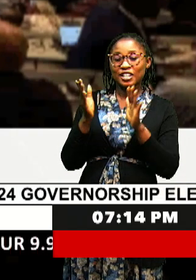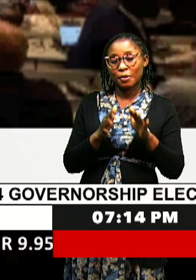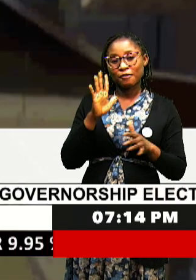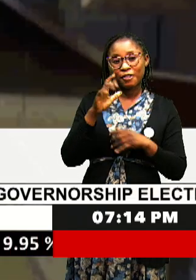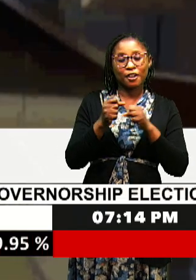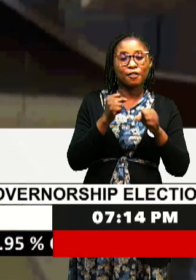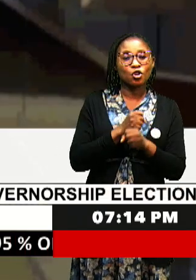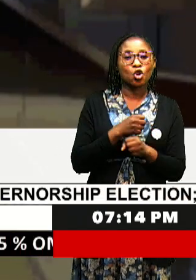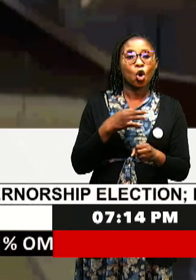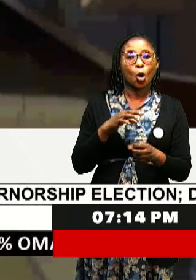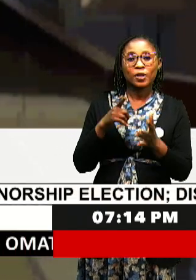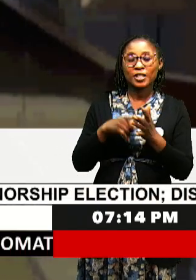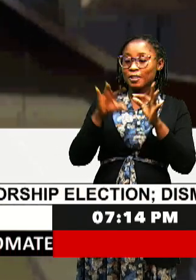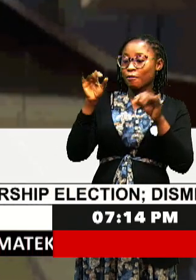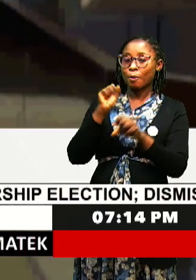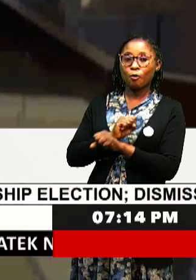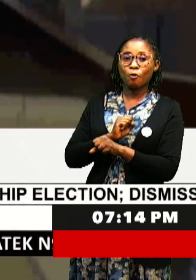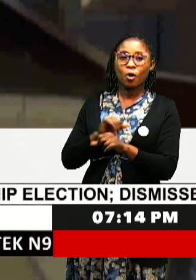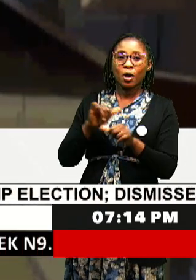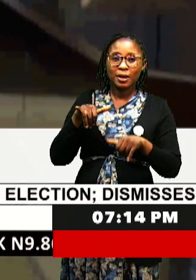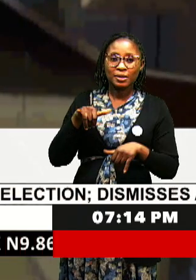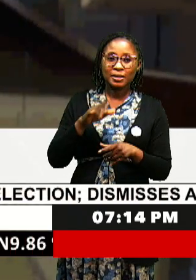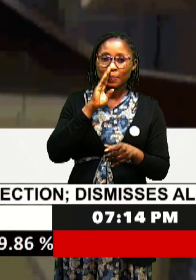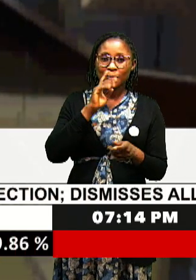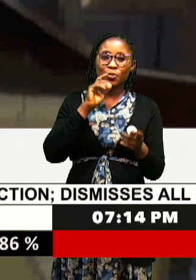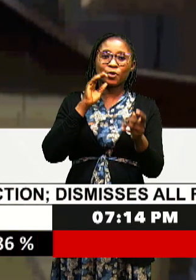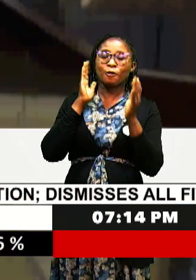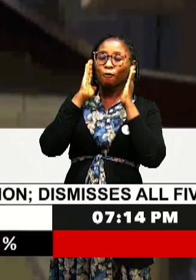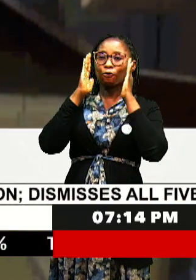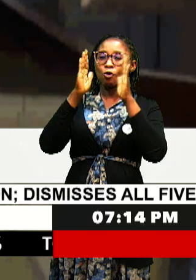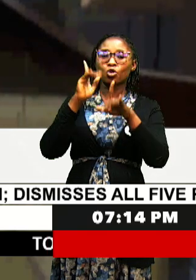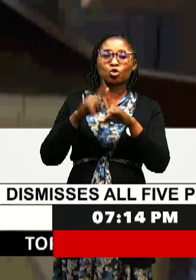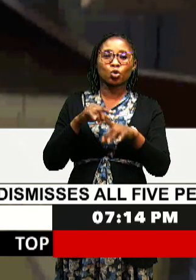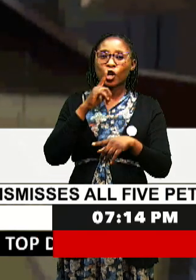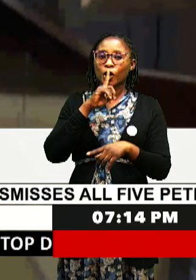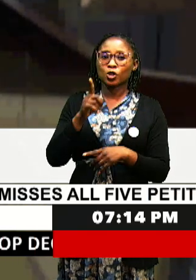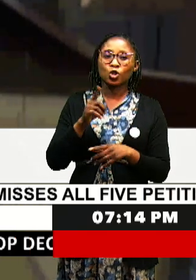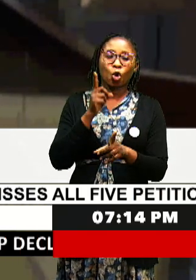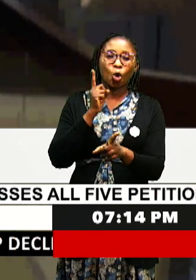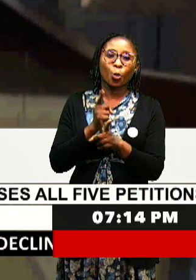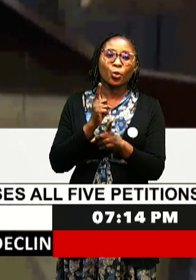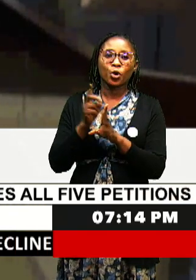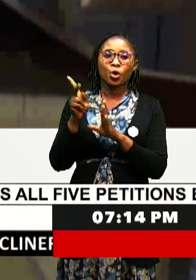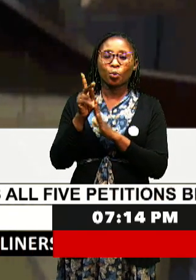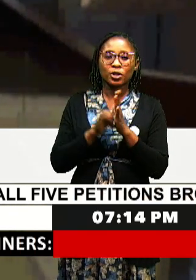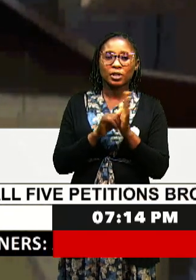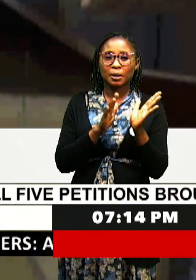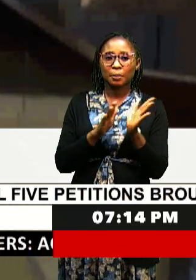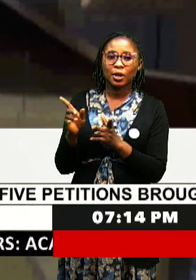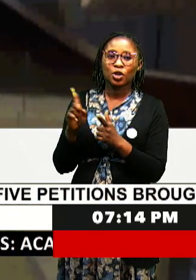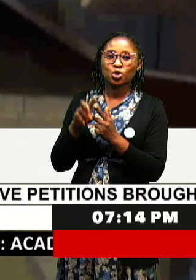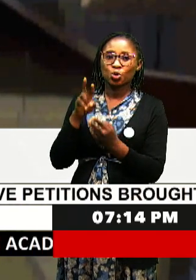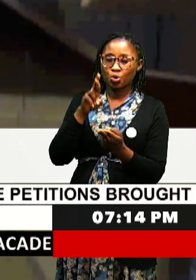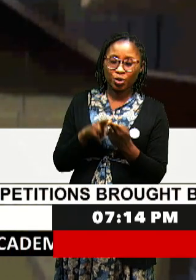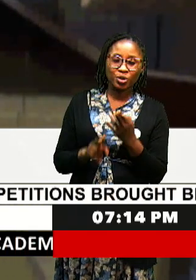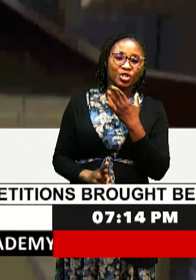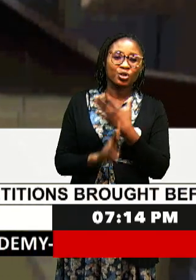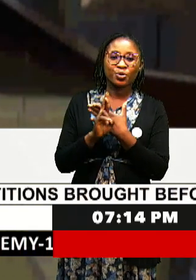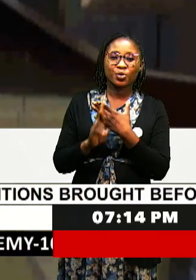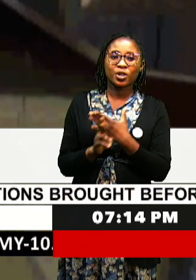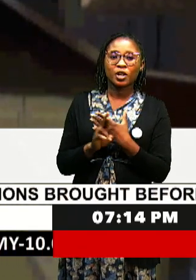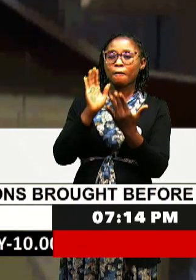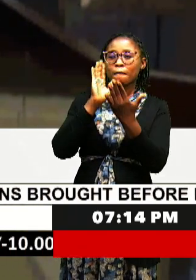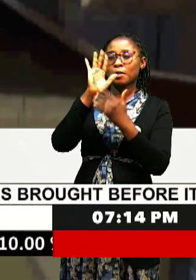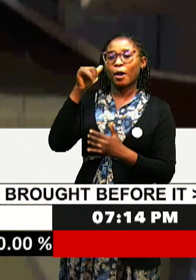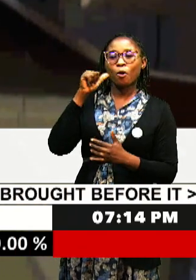years of the Sendai framework can still be channeled towards ensuring a comprehensive policy plan to reduce the risk faced by